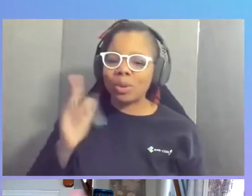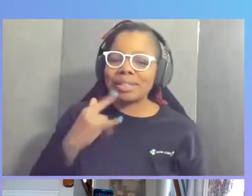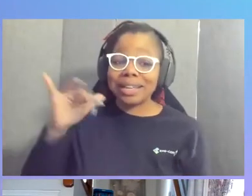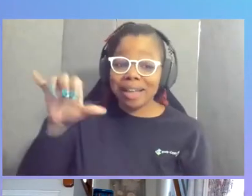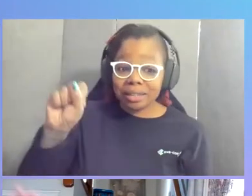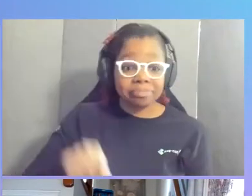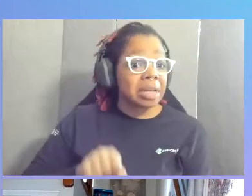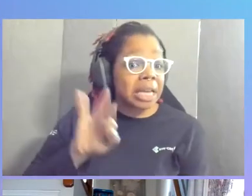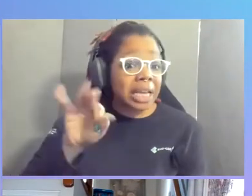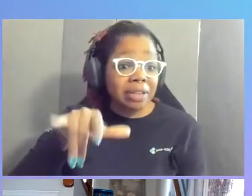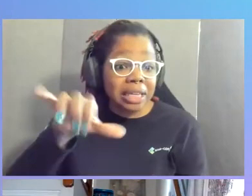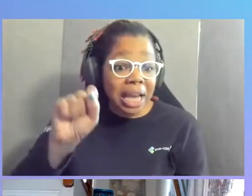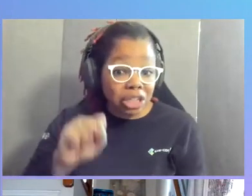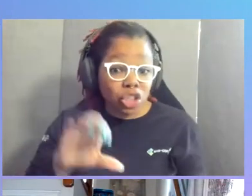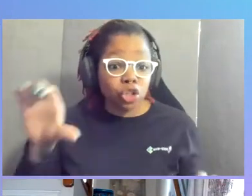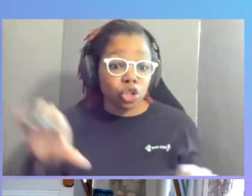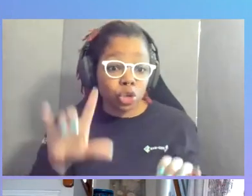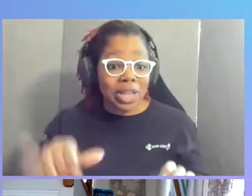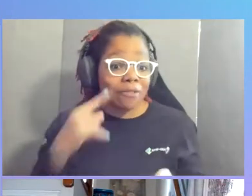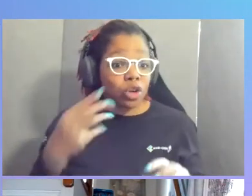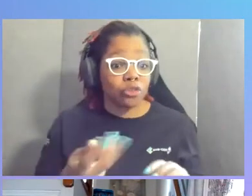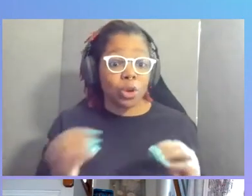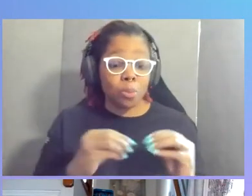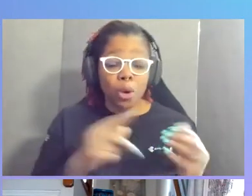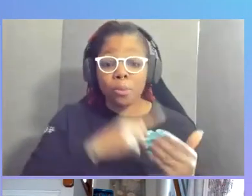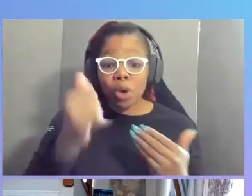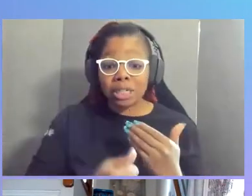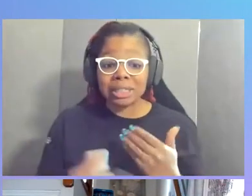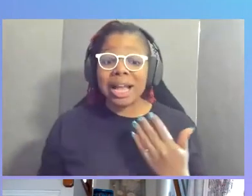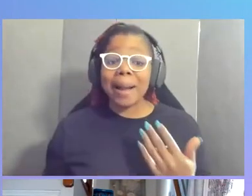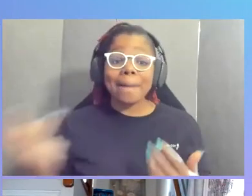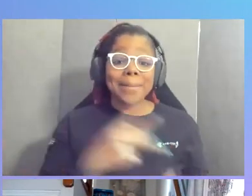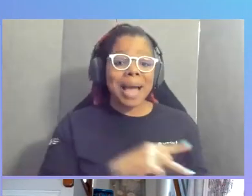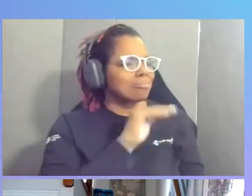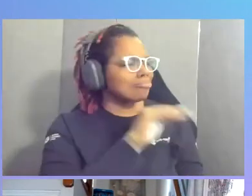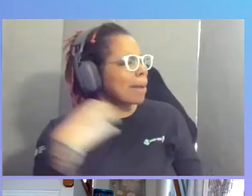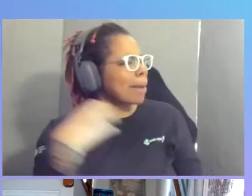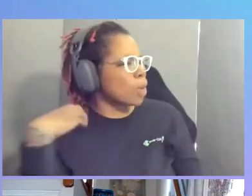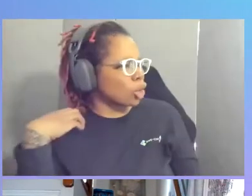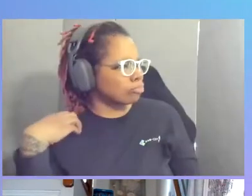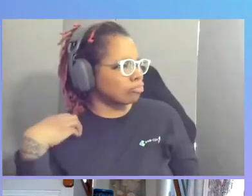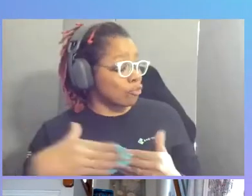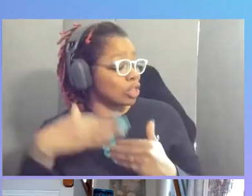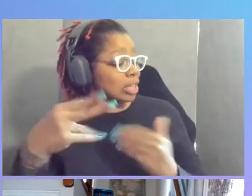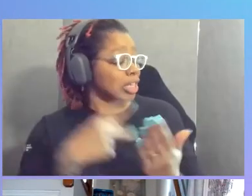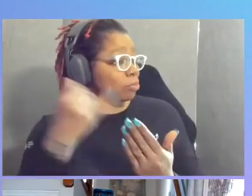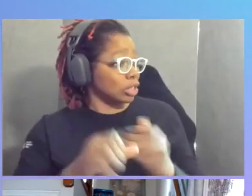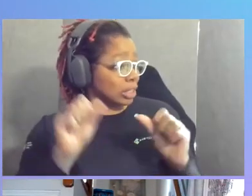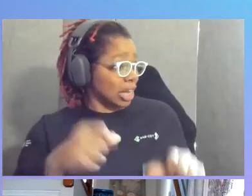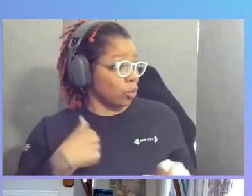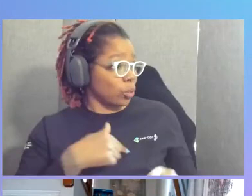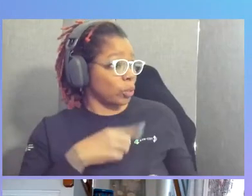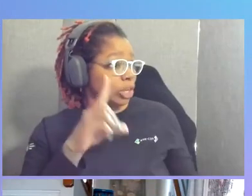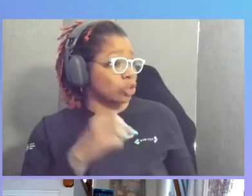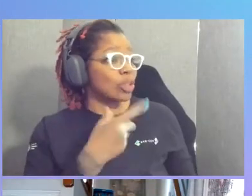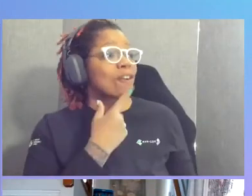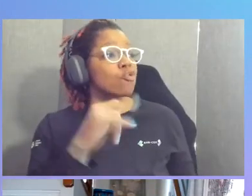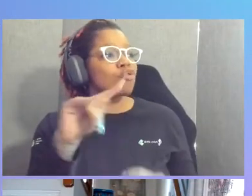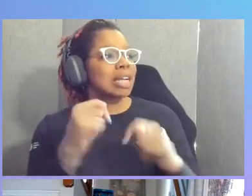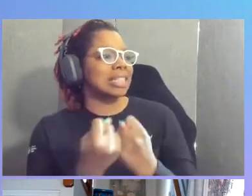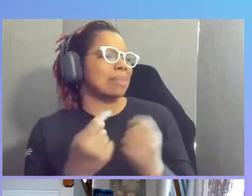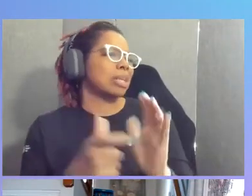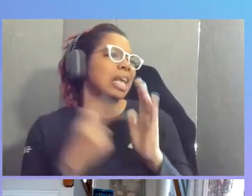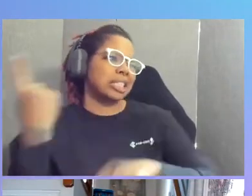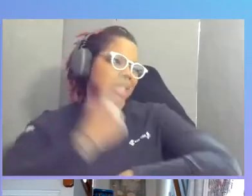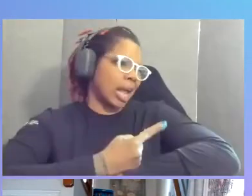and then you do that on a few more projects, come back and say, hey, boss, for this next project, can we do like a red team exercise? It takes about a day,